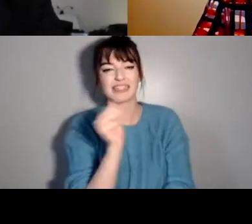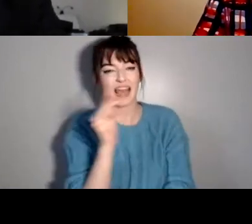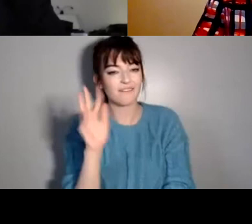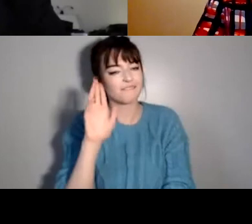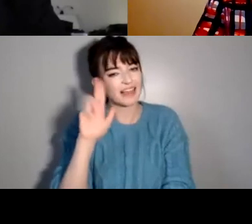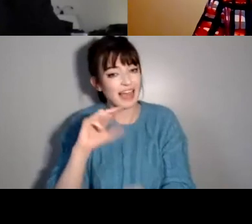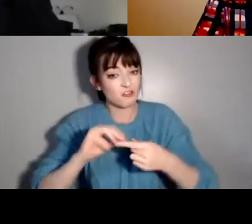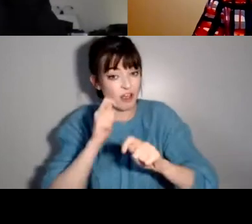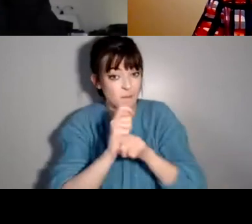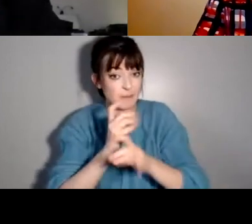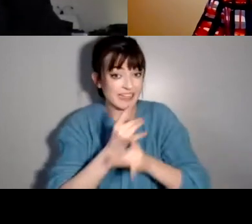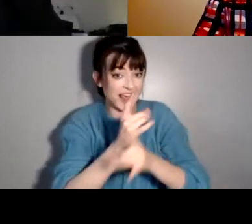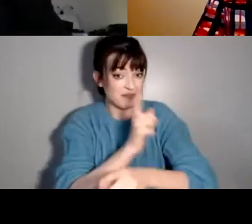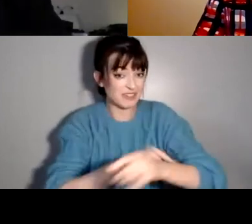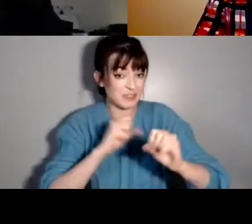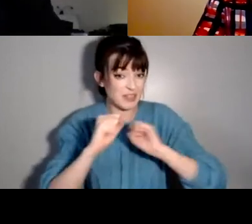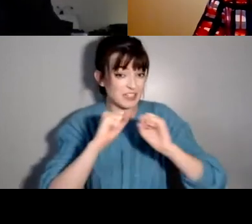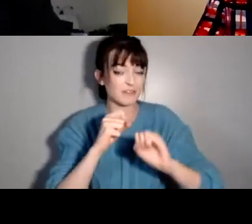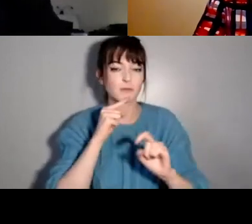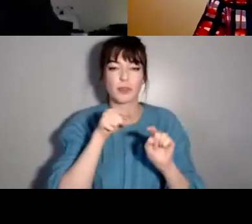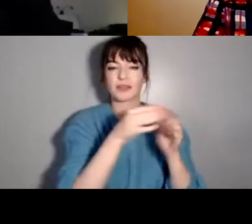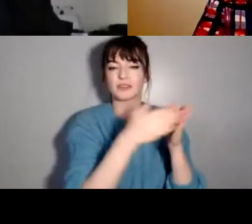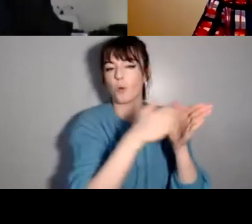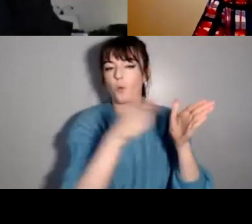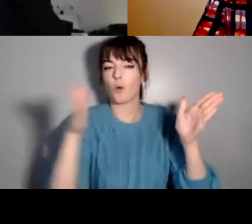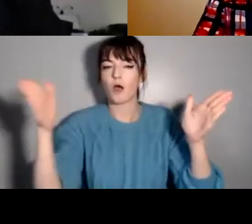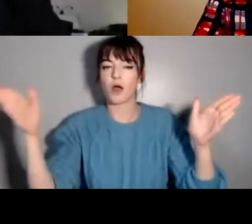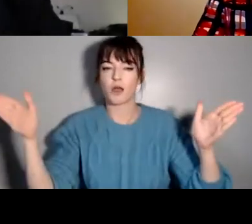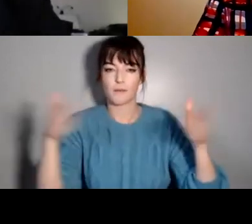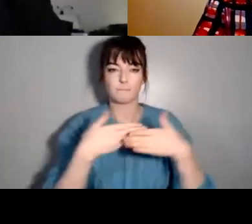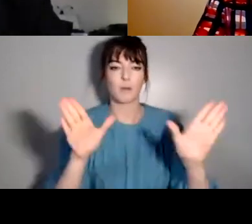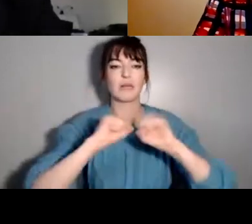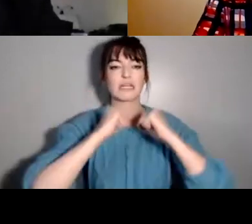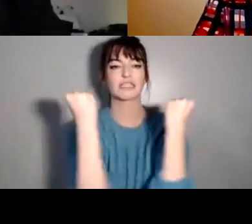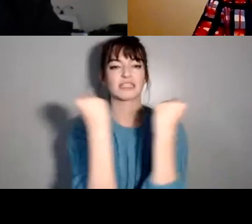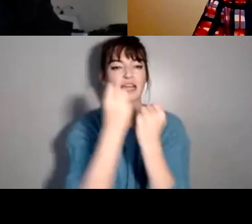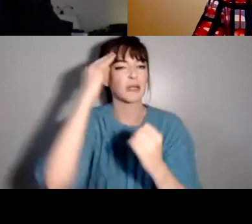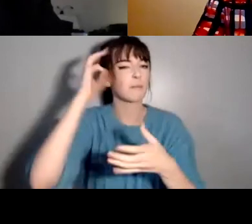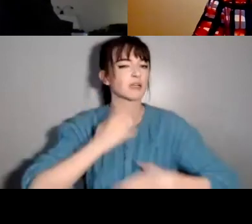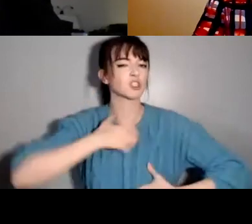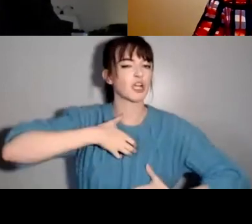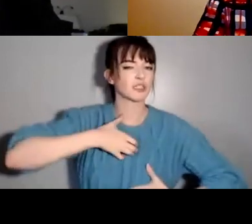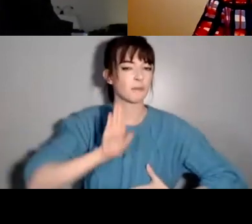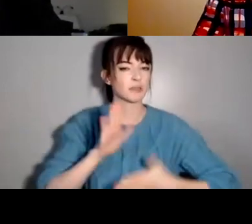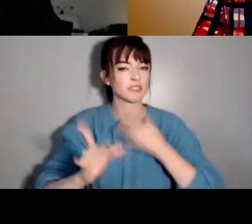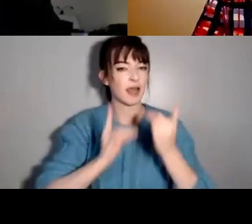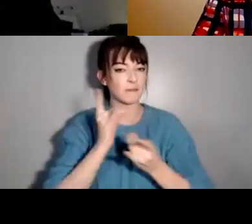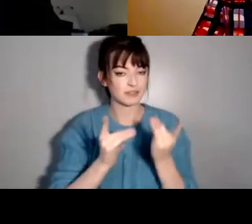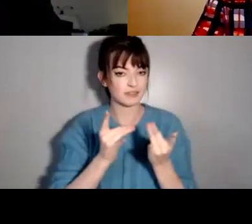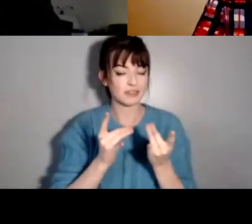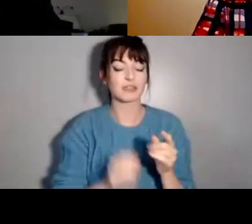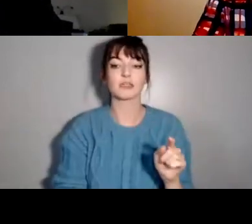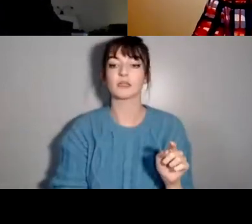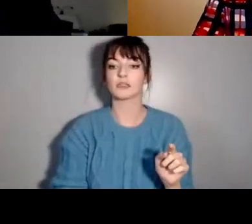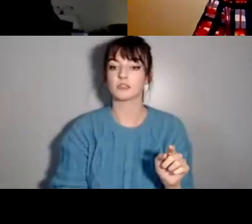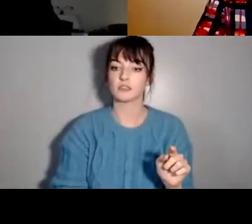the disability services. That's a wider mindset change that has to happen within society as well. So, you know, we can't have